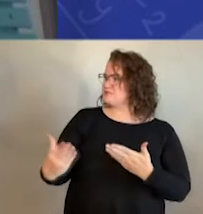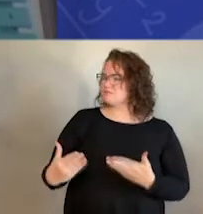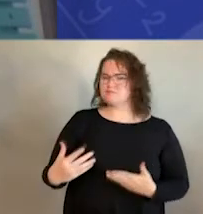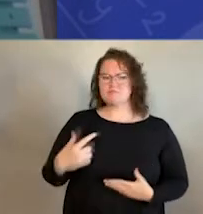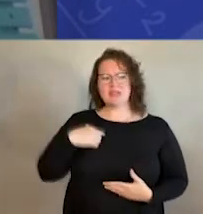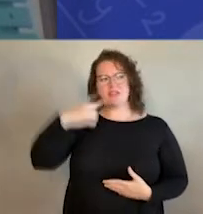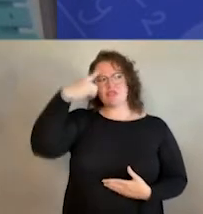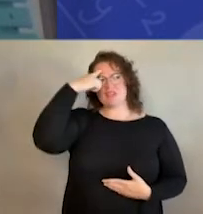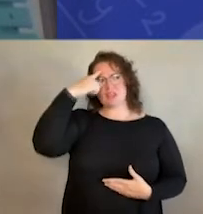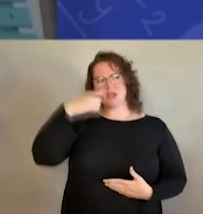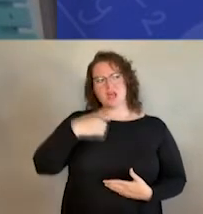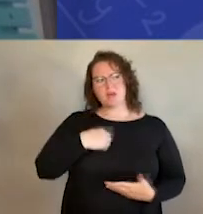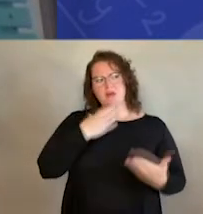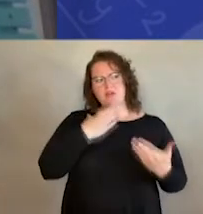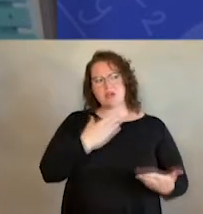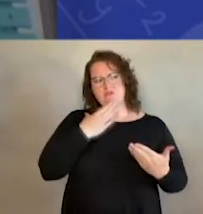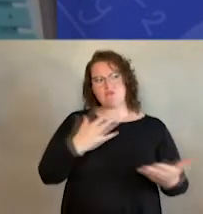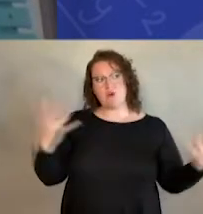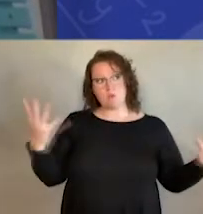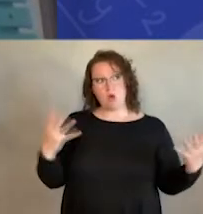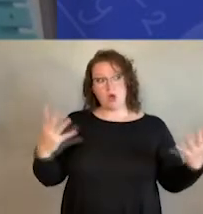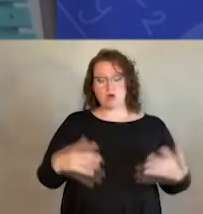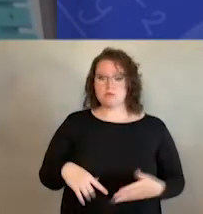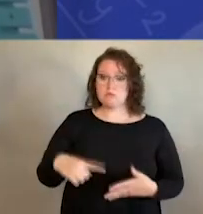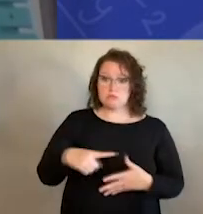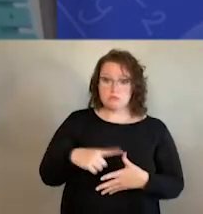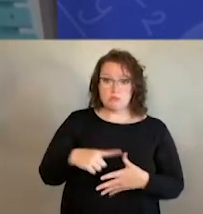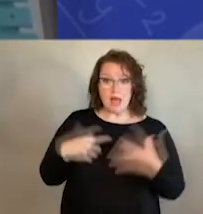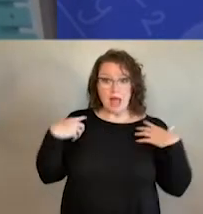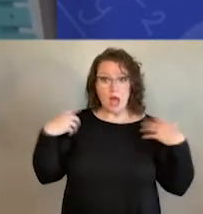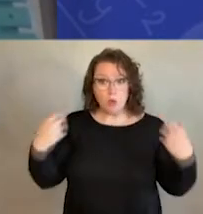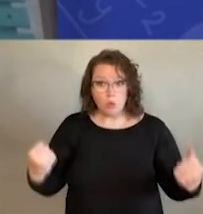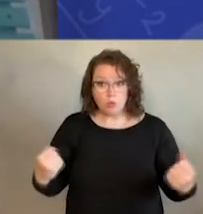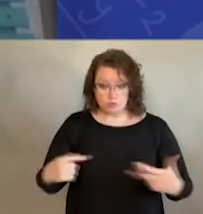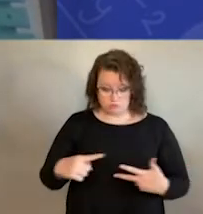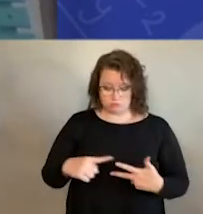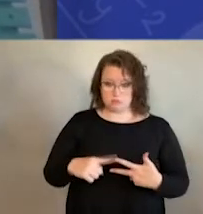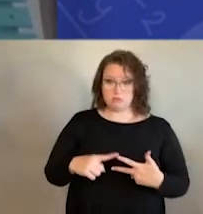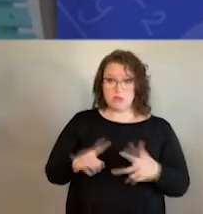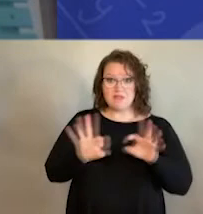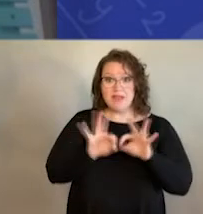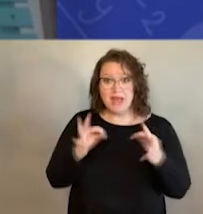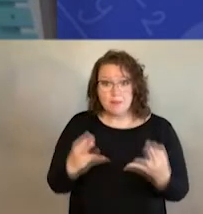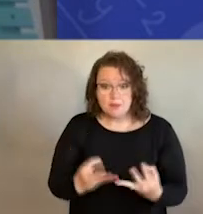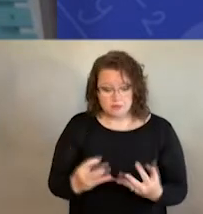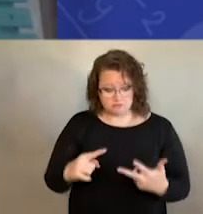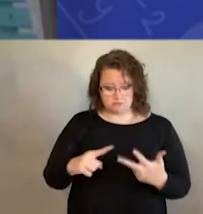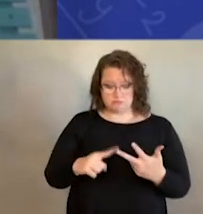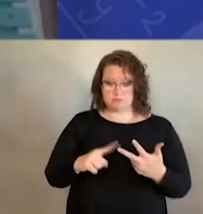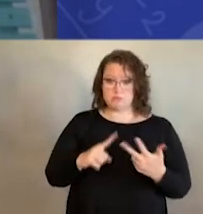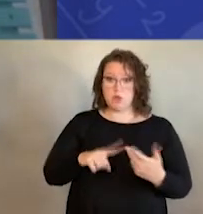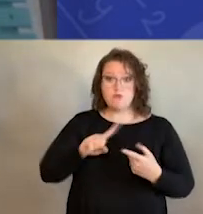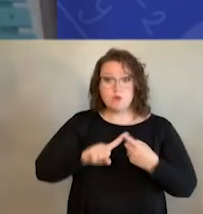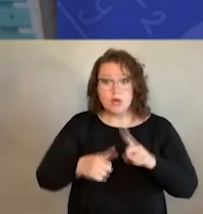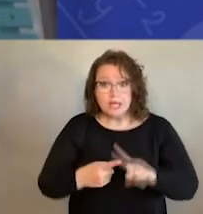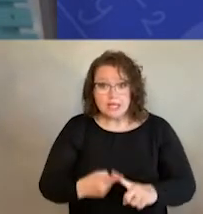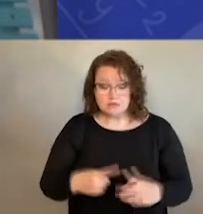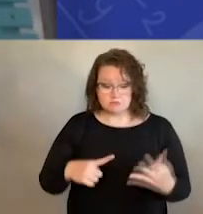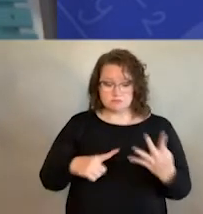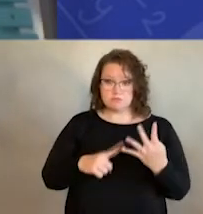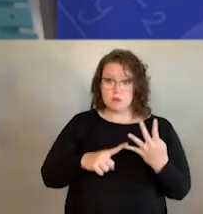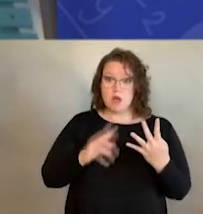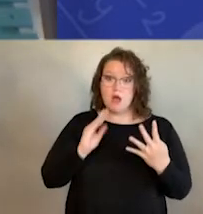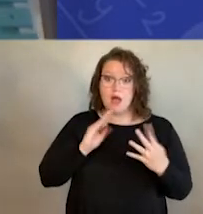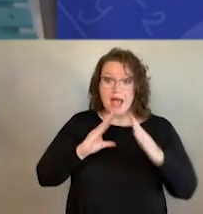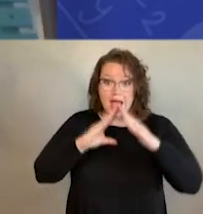think about the things that I'm thankful for, I am of course thankful for my health, for my family, for my friends, for my home,